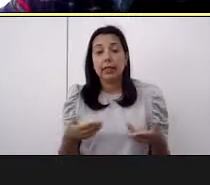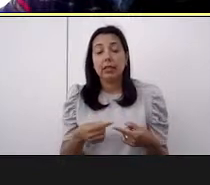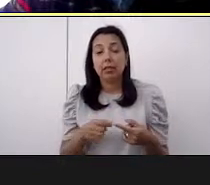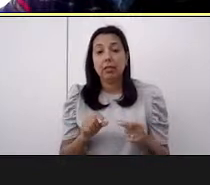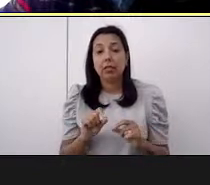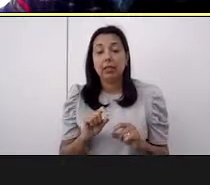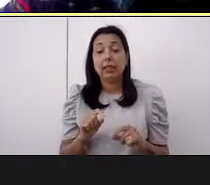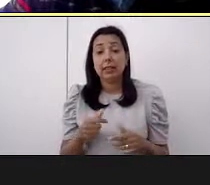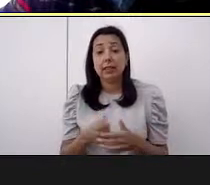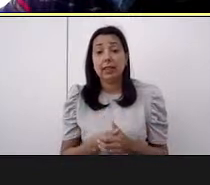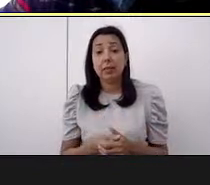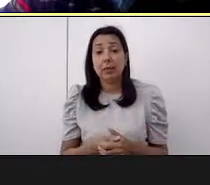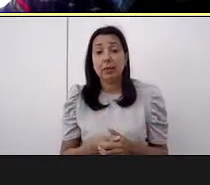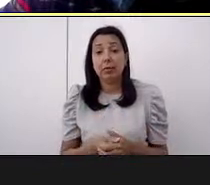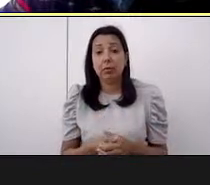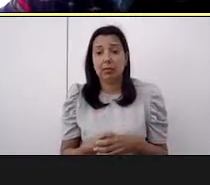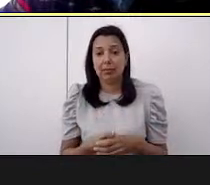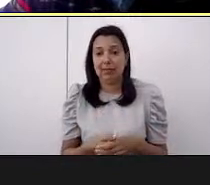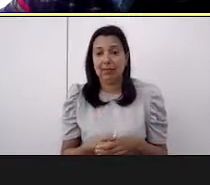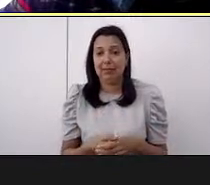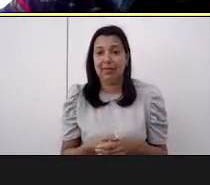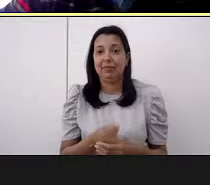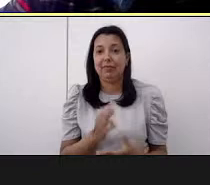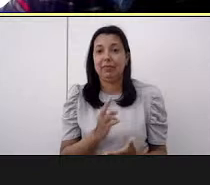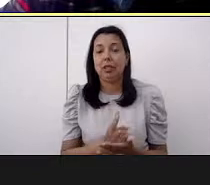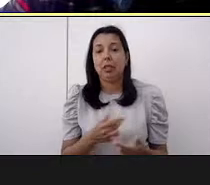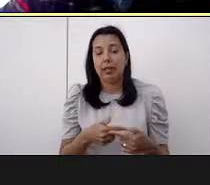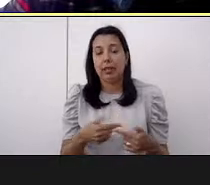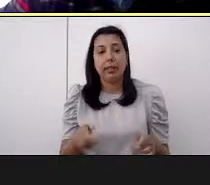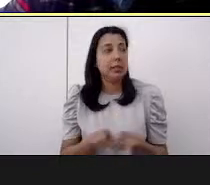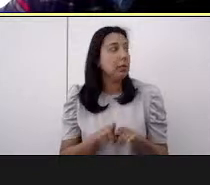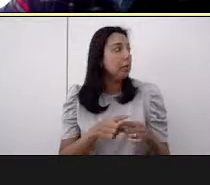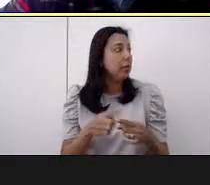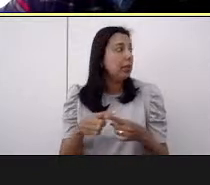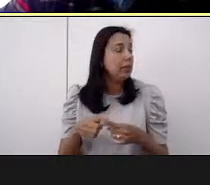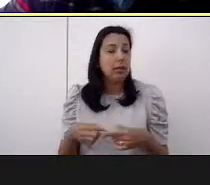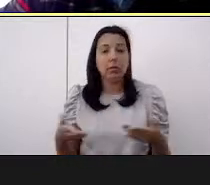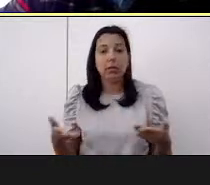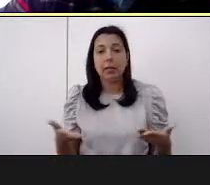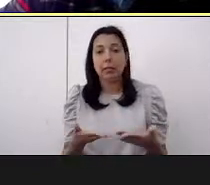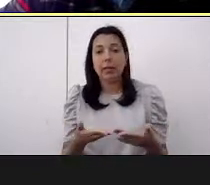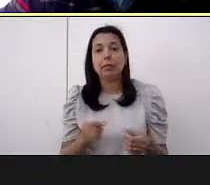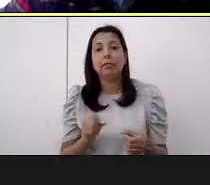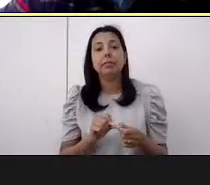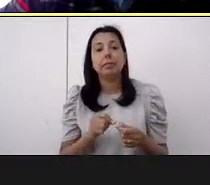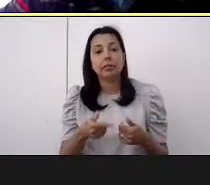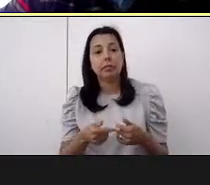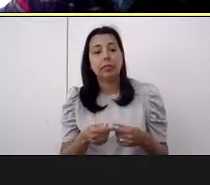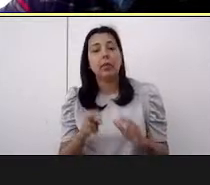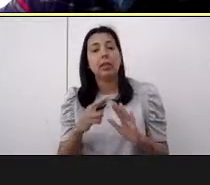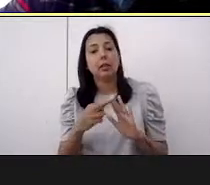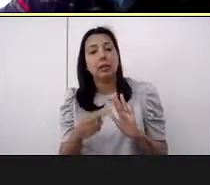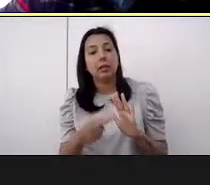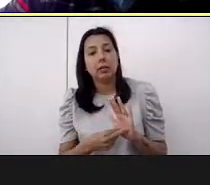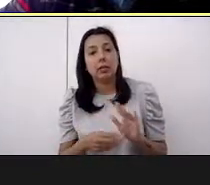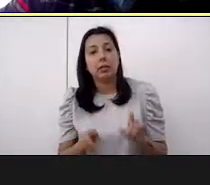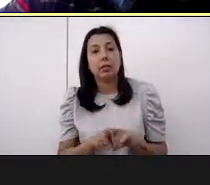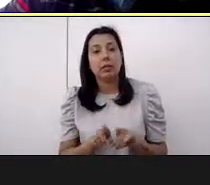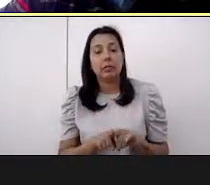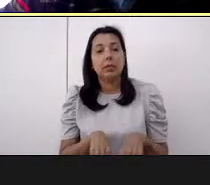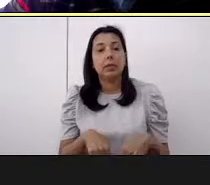At the same time, the flexibility of legal regulations also make them more